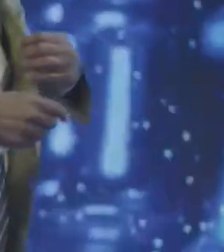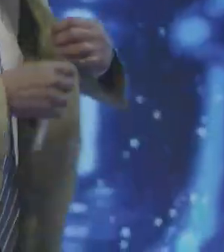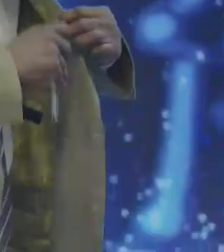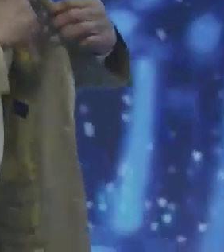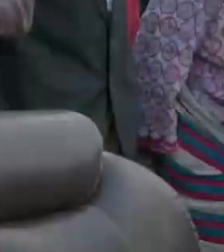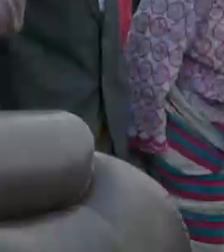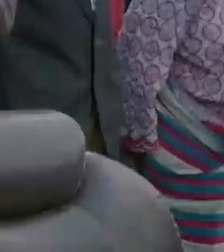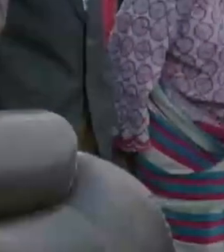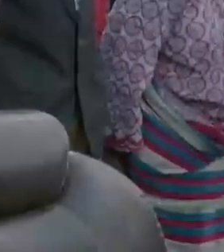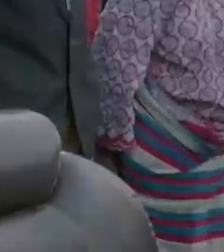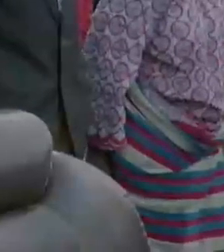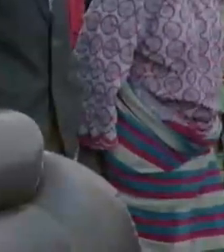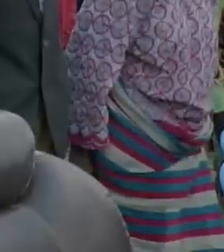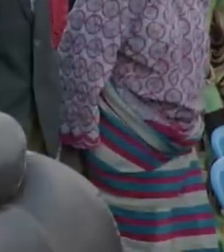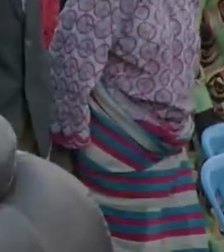Jesus' name.